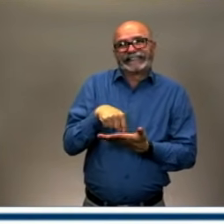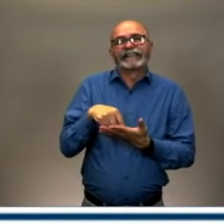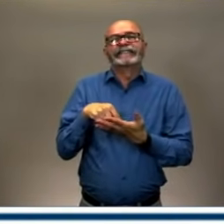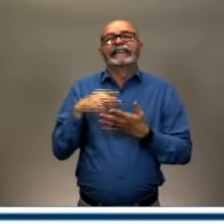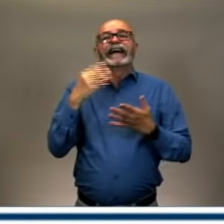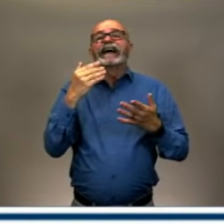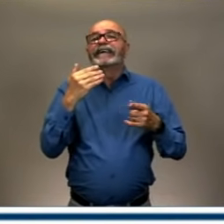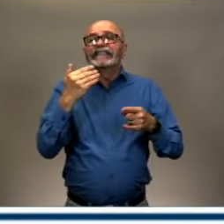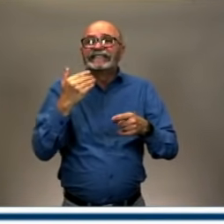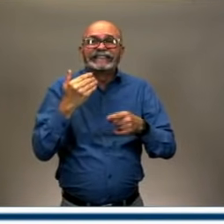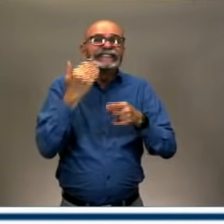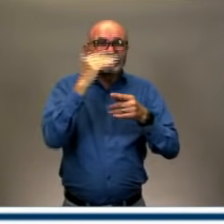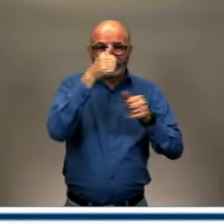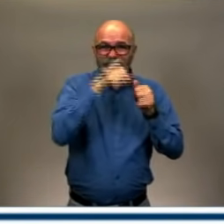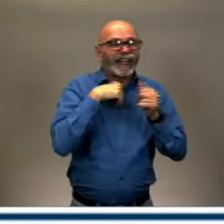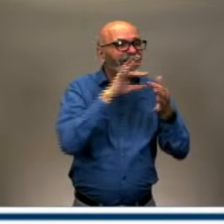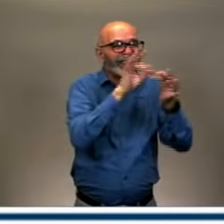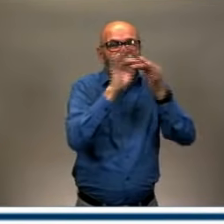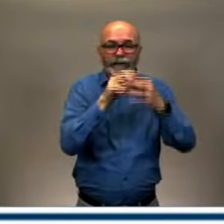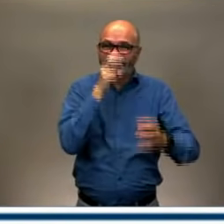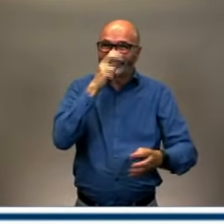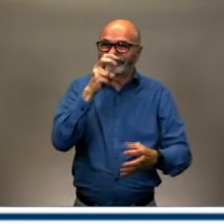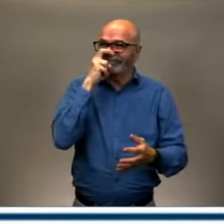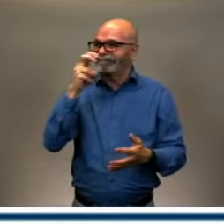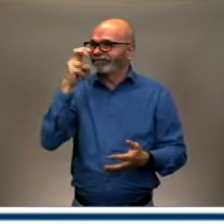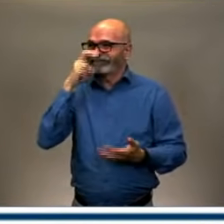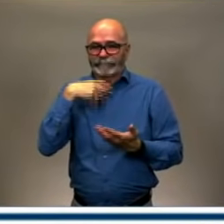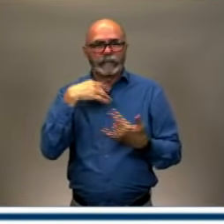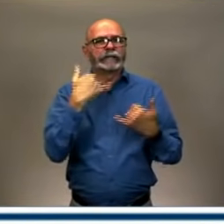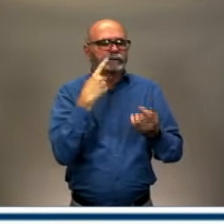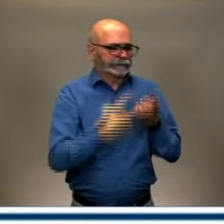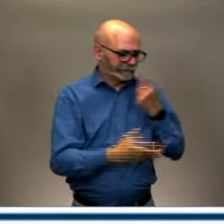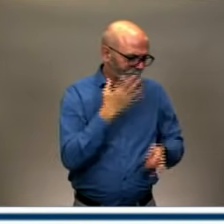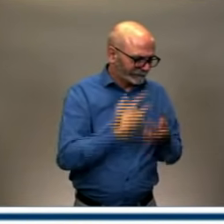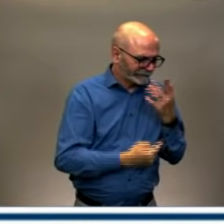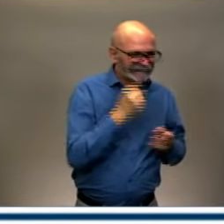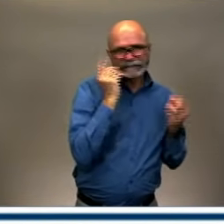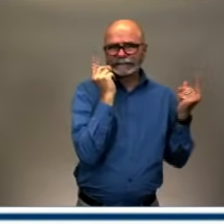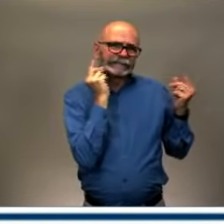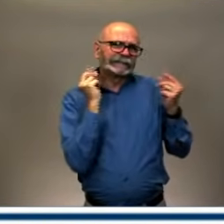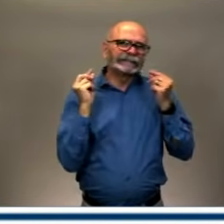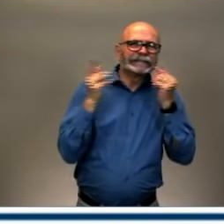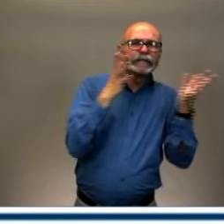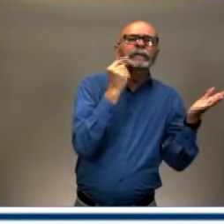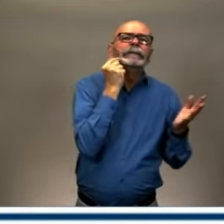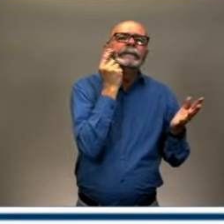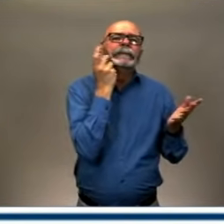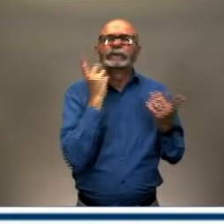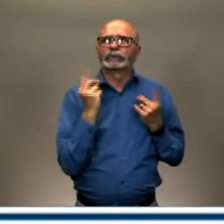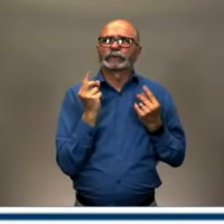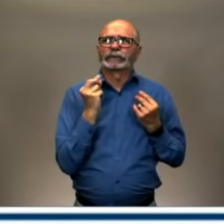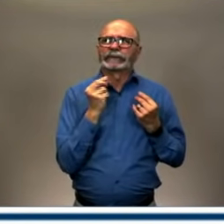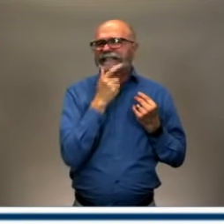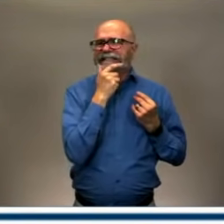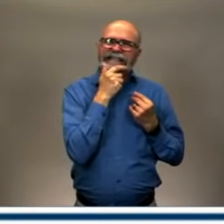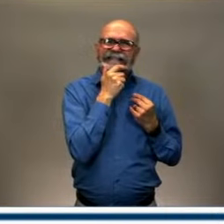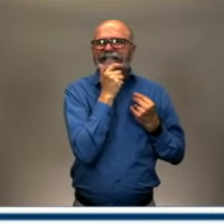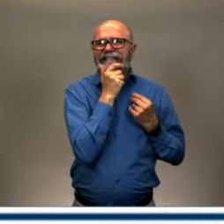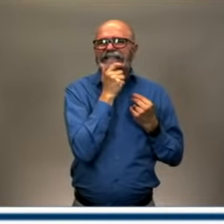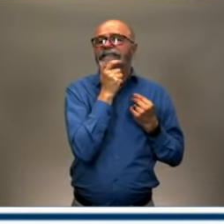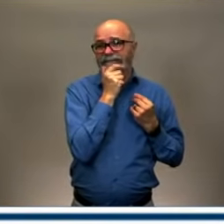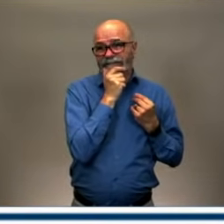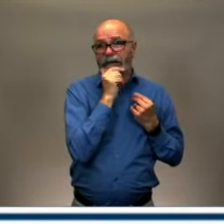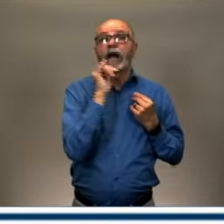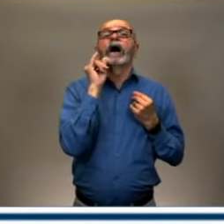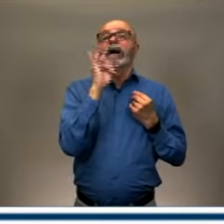start to loosen those. There's more discussion in the next couple of days. But when we are able to lift